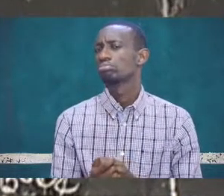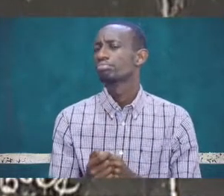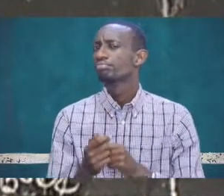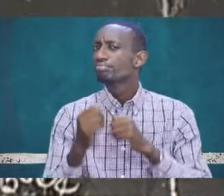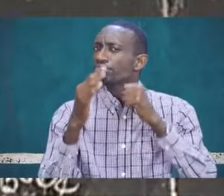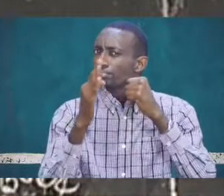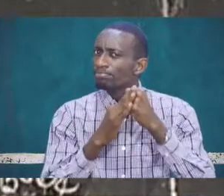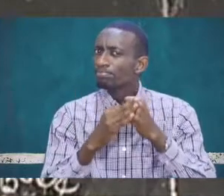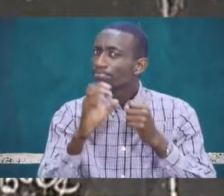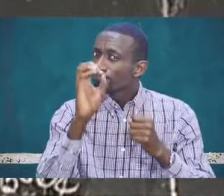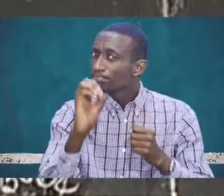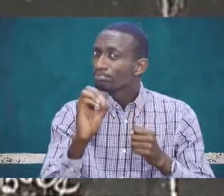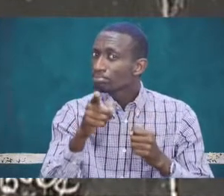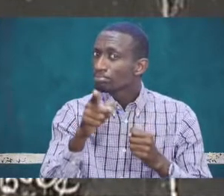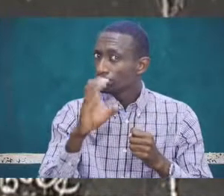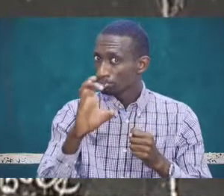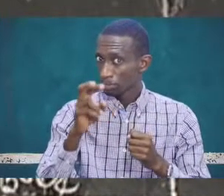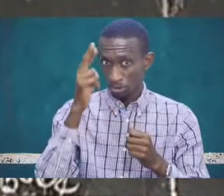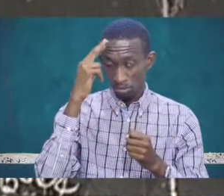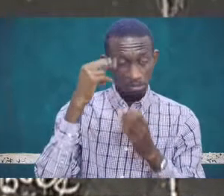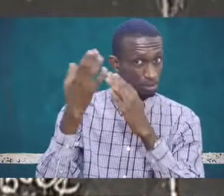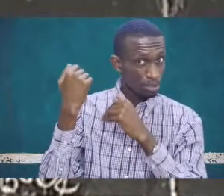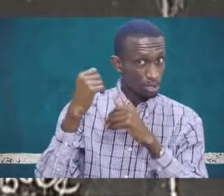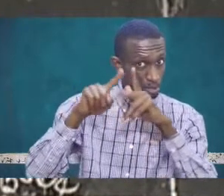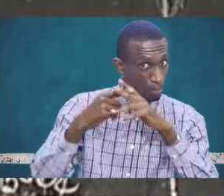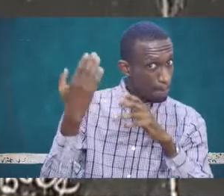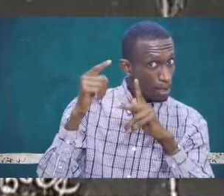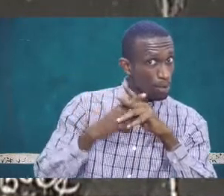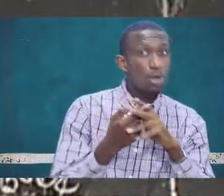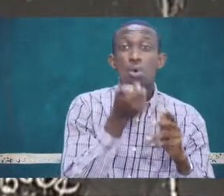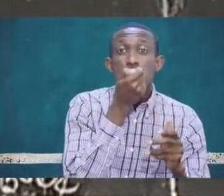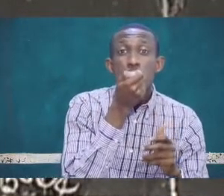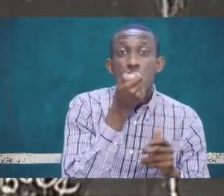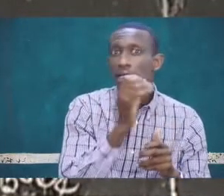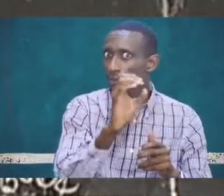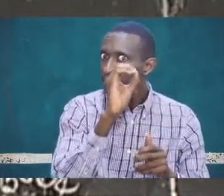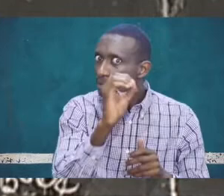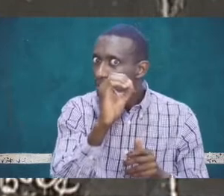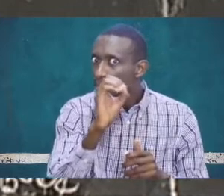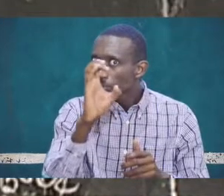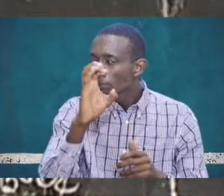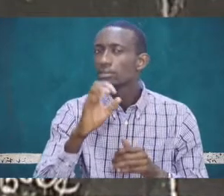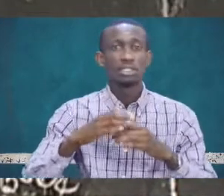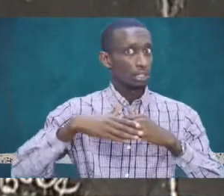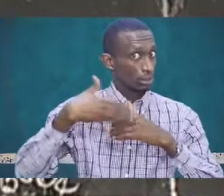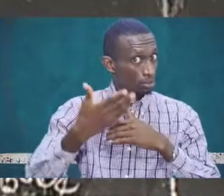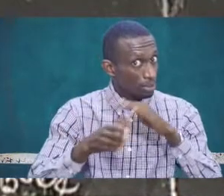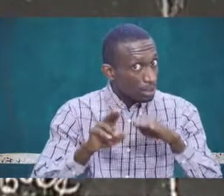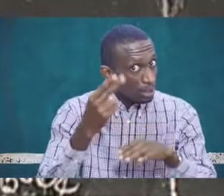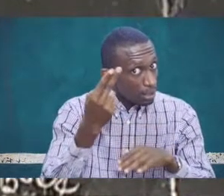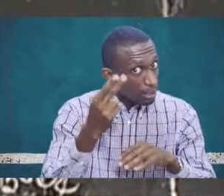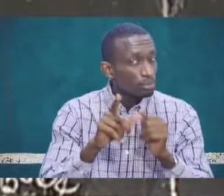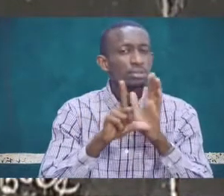180 degrees Celsius. So remember, we started with at 0 degrees, 140, and then we are going to now